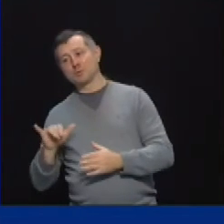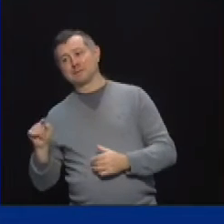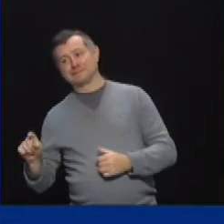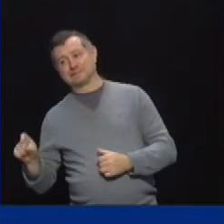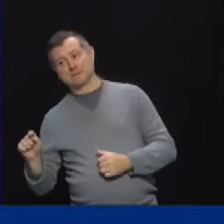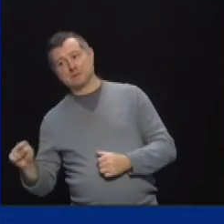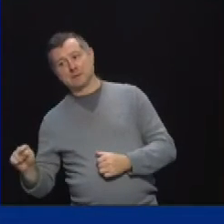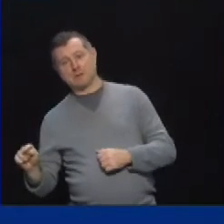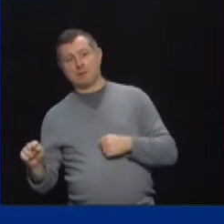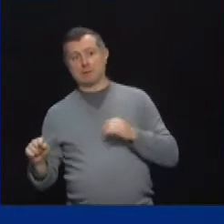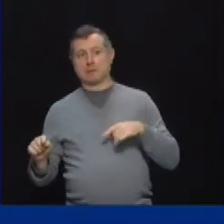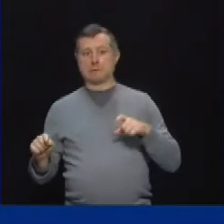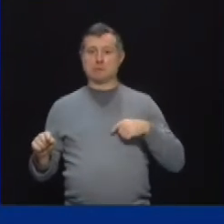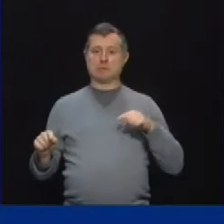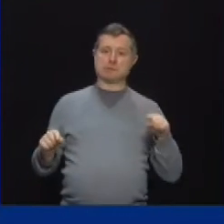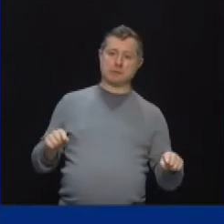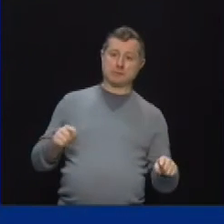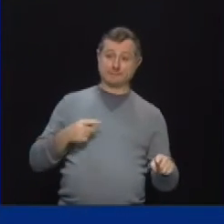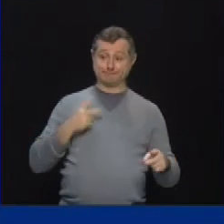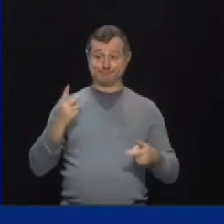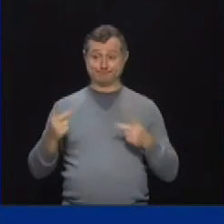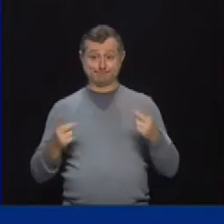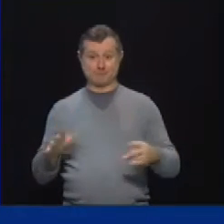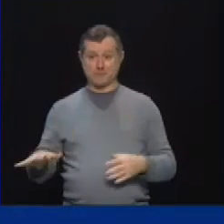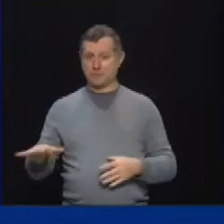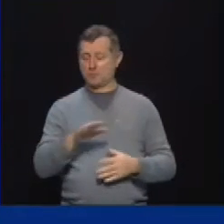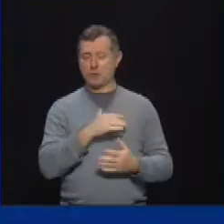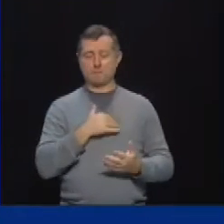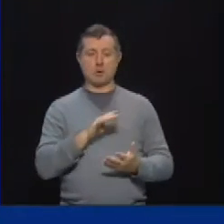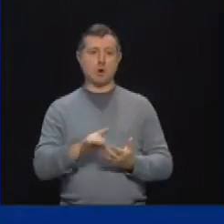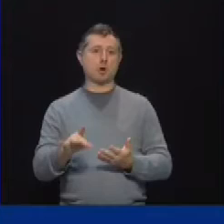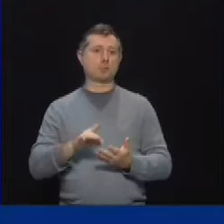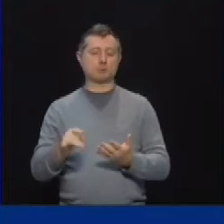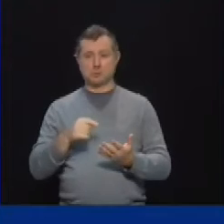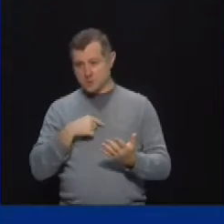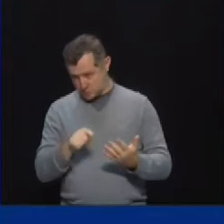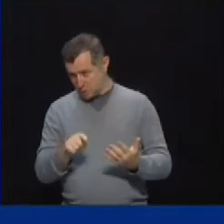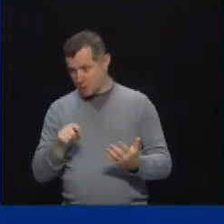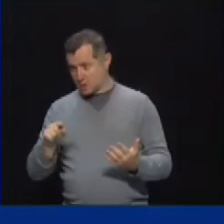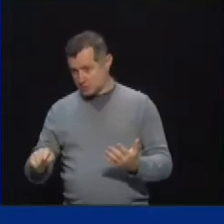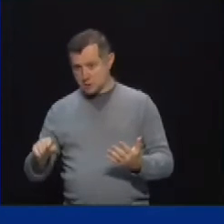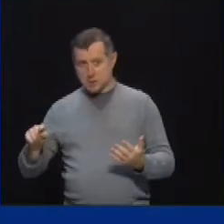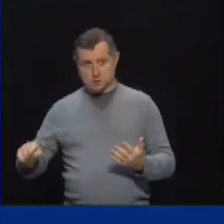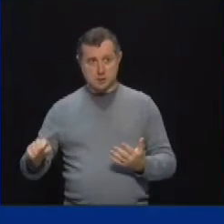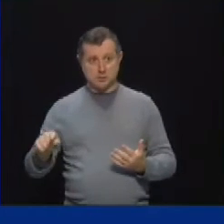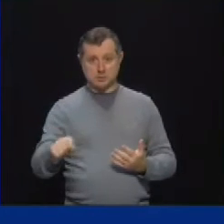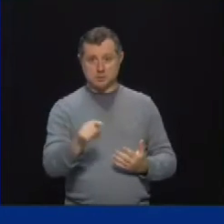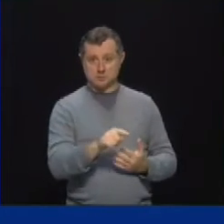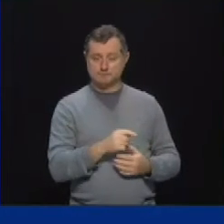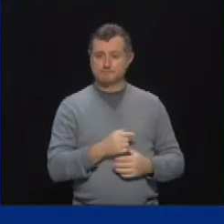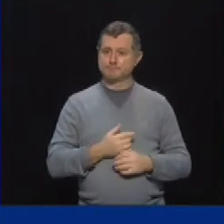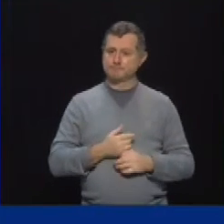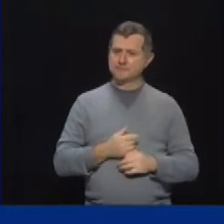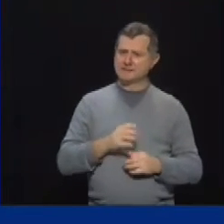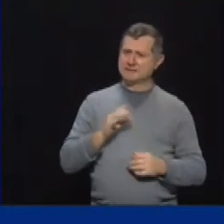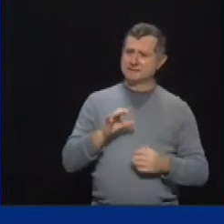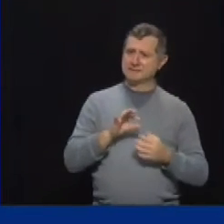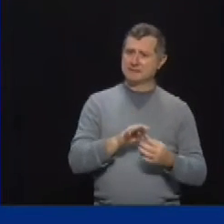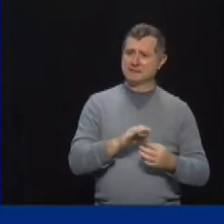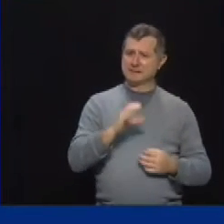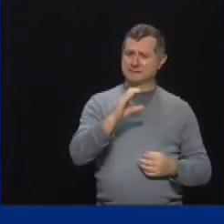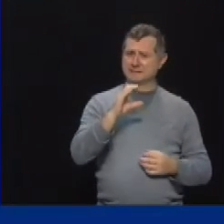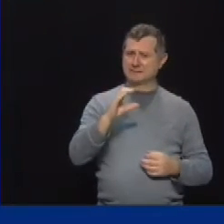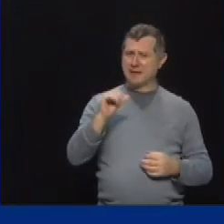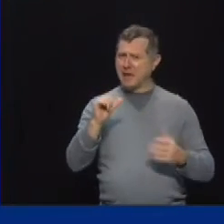I am looking at all options right now. Are you supportive of the CCIA? I will be supporting anything that's going to get us to a